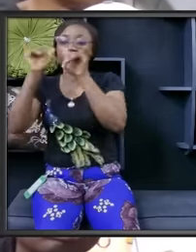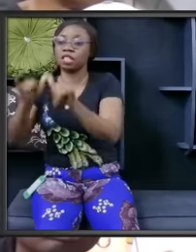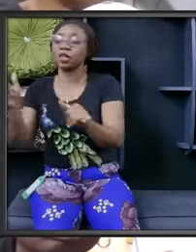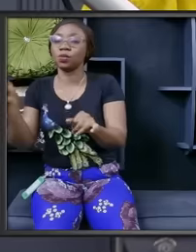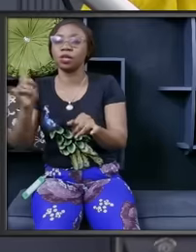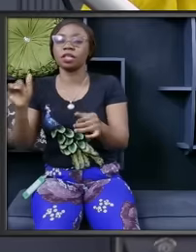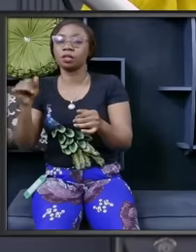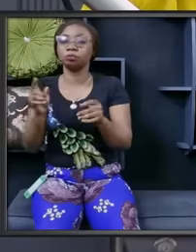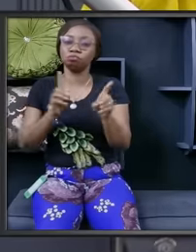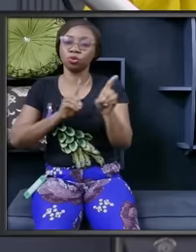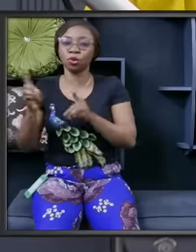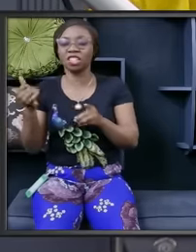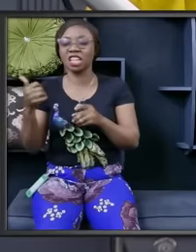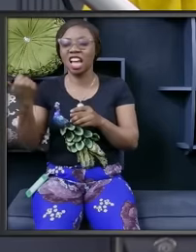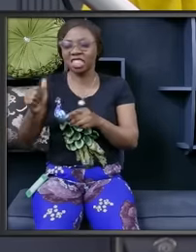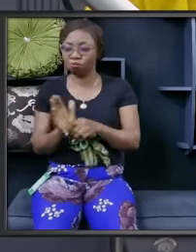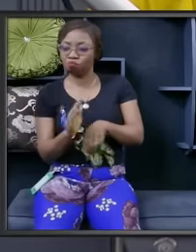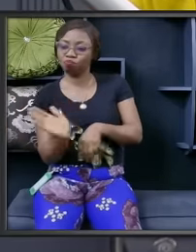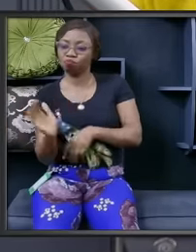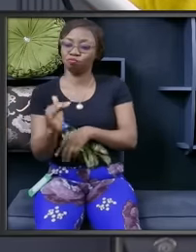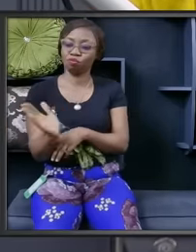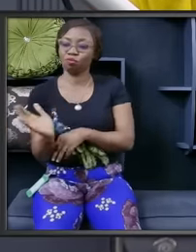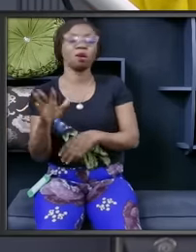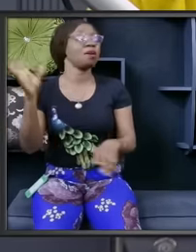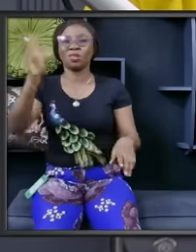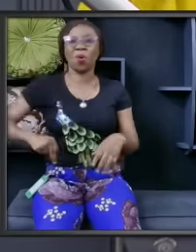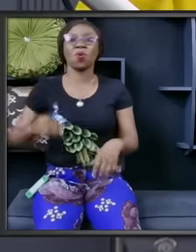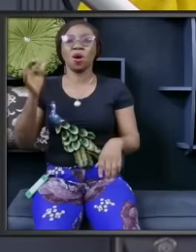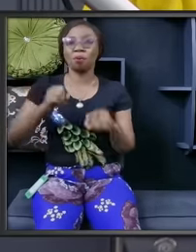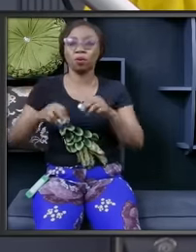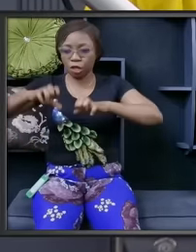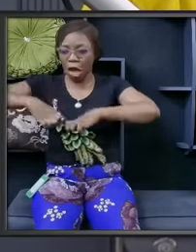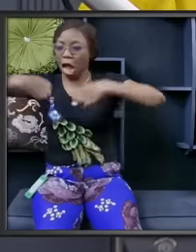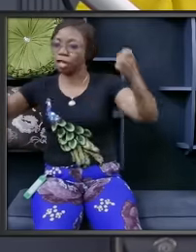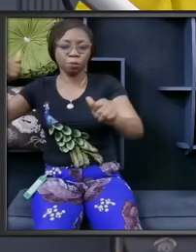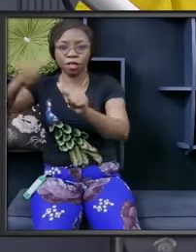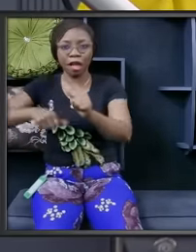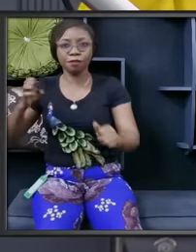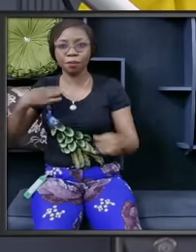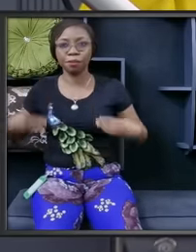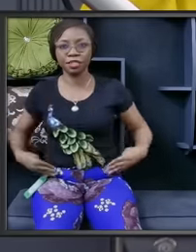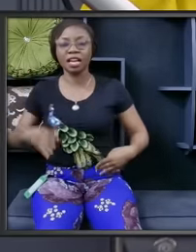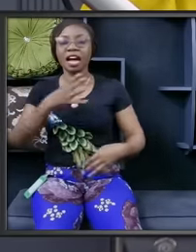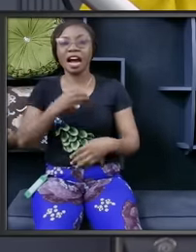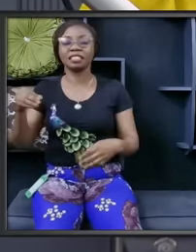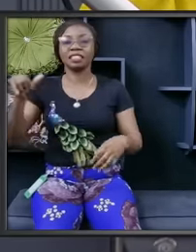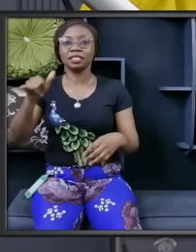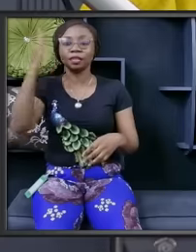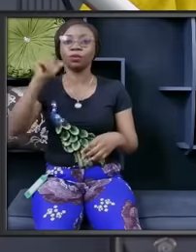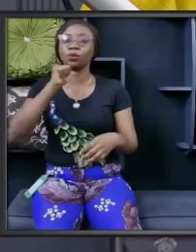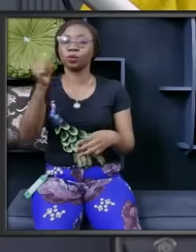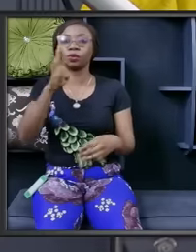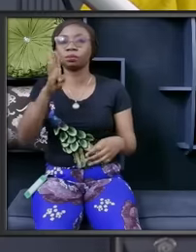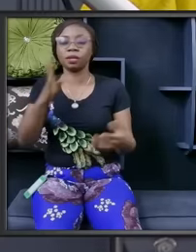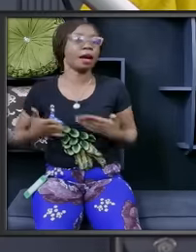any mago or any mago. I go talk him, I go expose everybody. And they no go they happy. You resemble because that I'm kind light. Of person. I